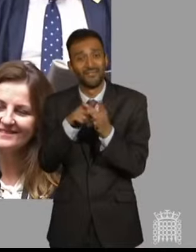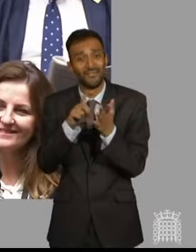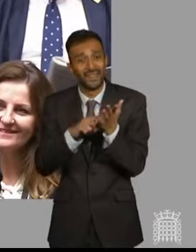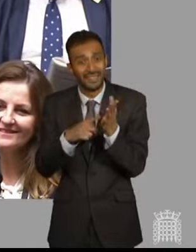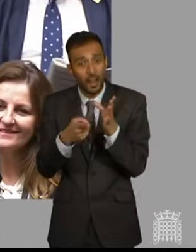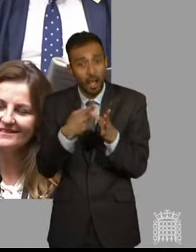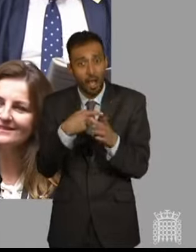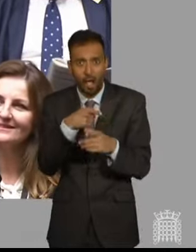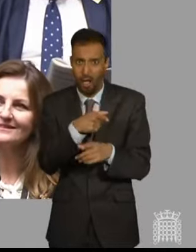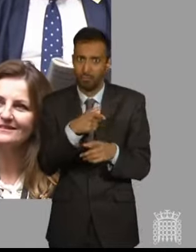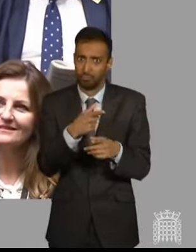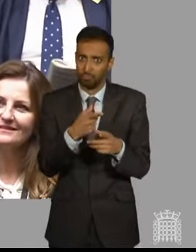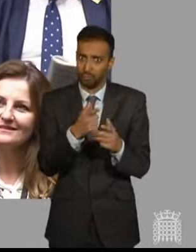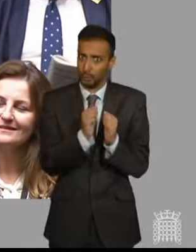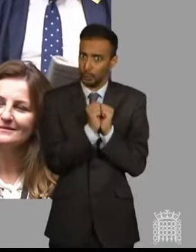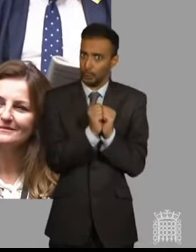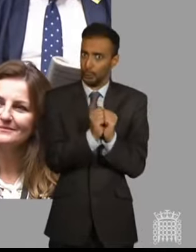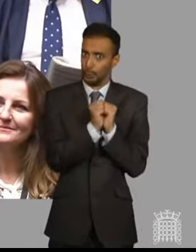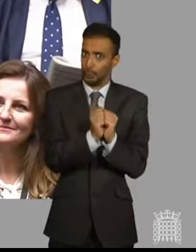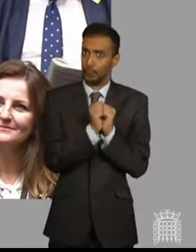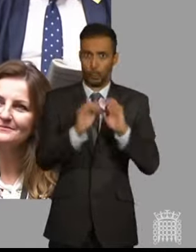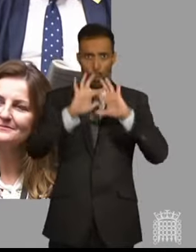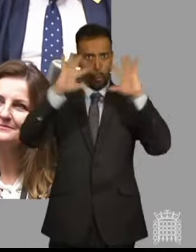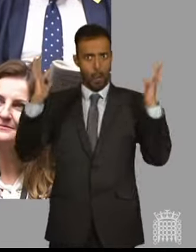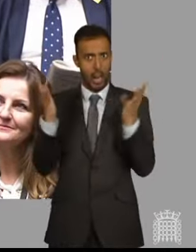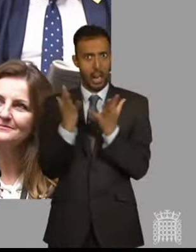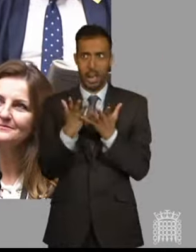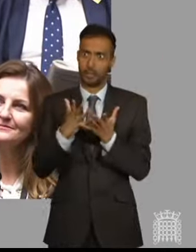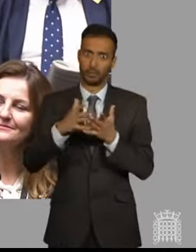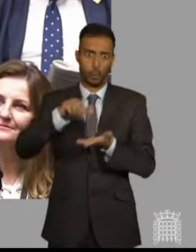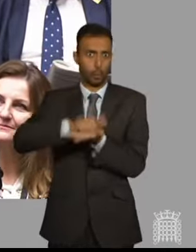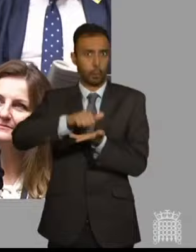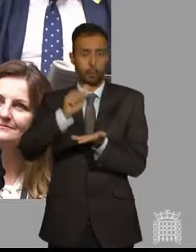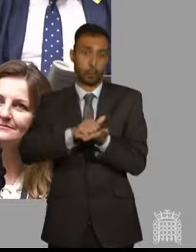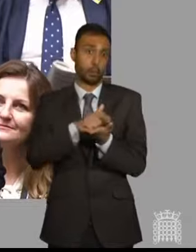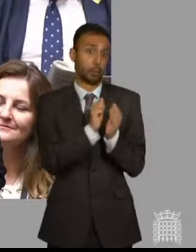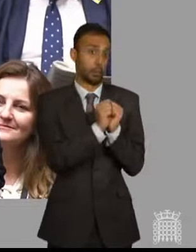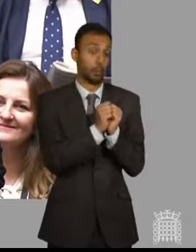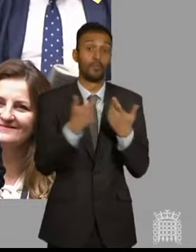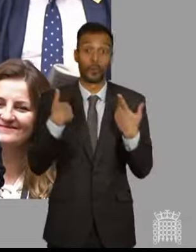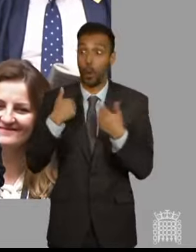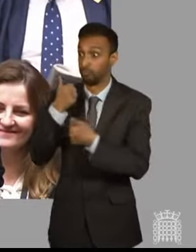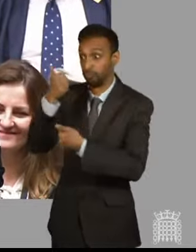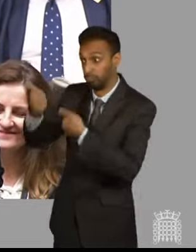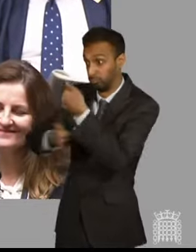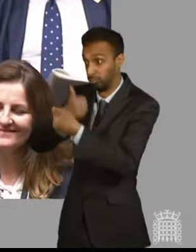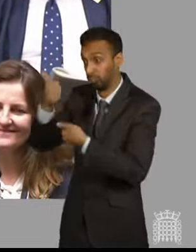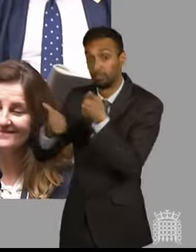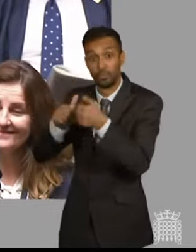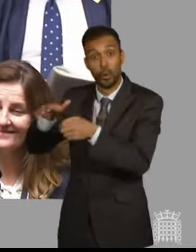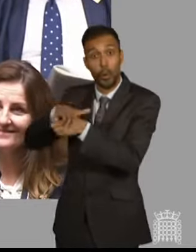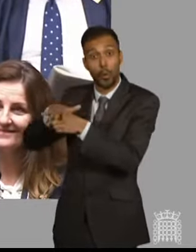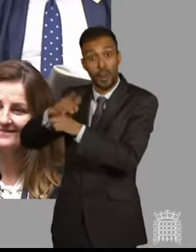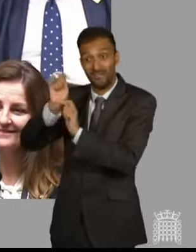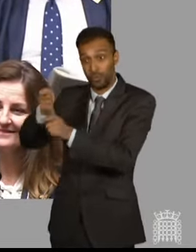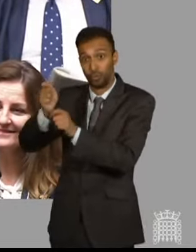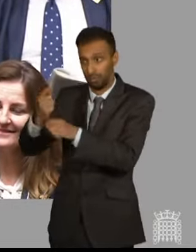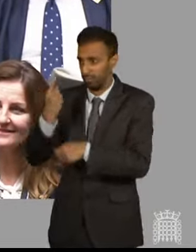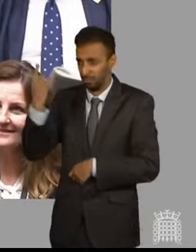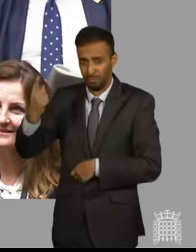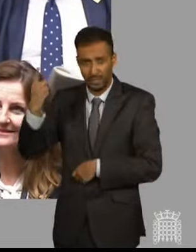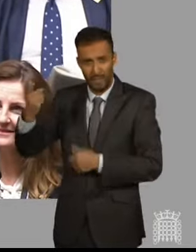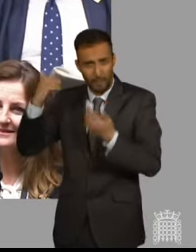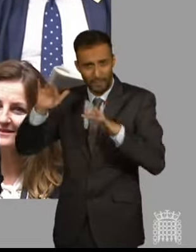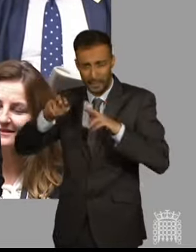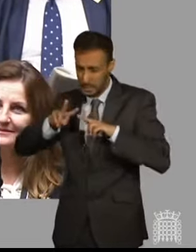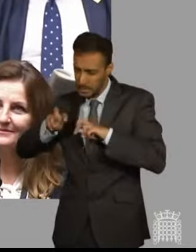local fisherman Mr Paul Gilson on his proactive work? And will he come to Leigh-on-Sea, meet my local fishermen, so we